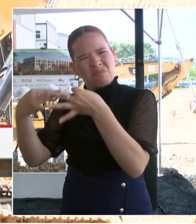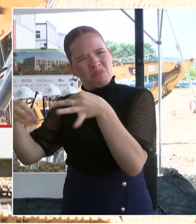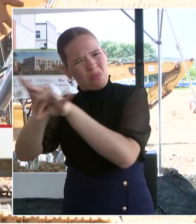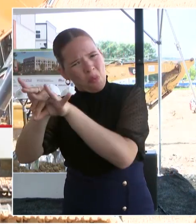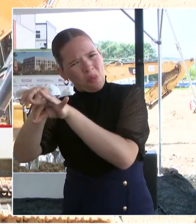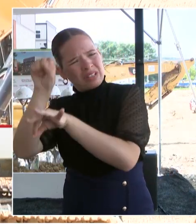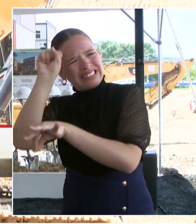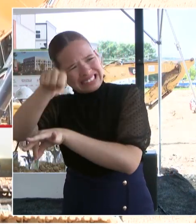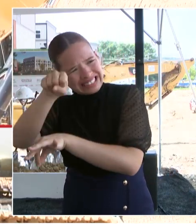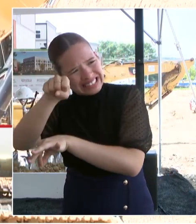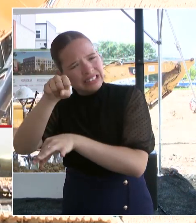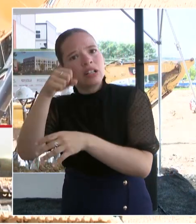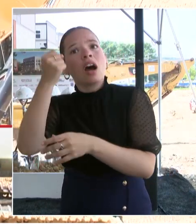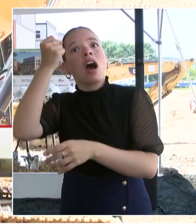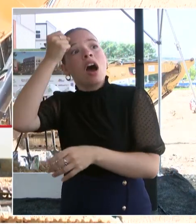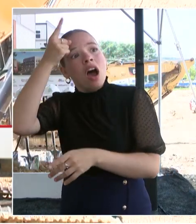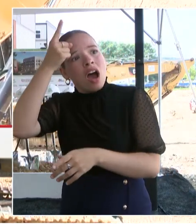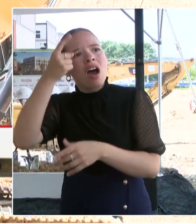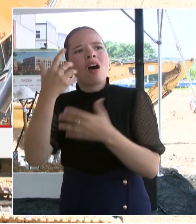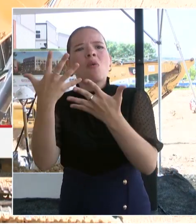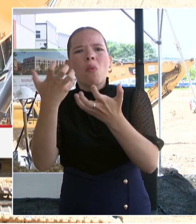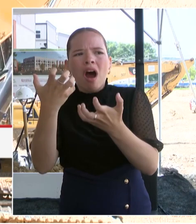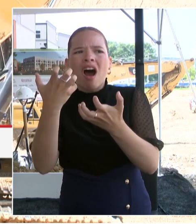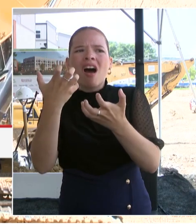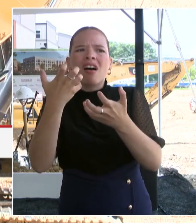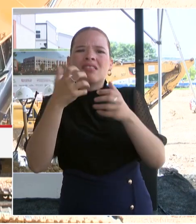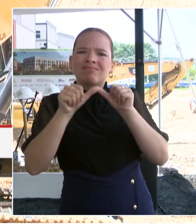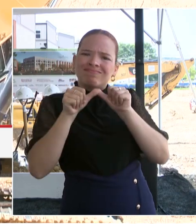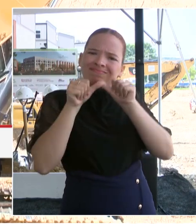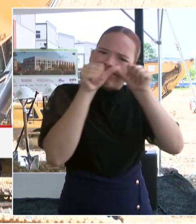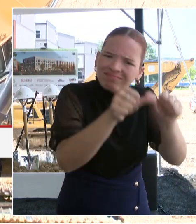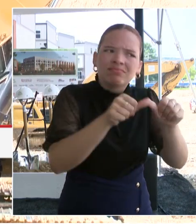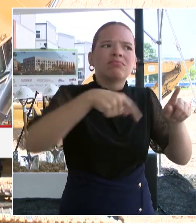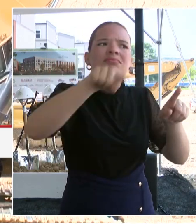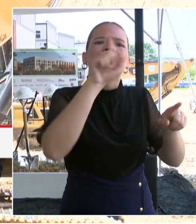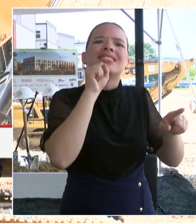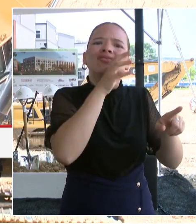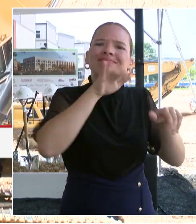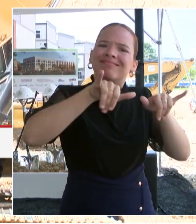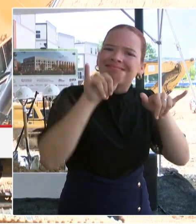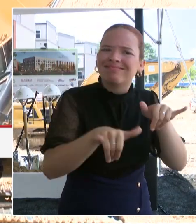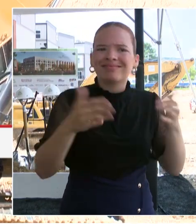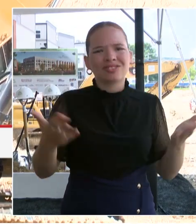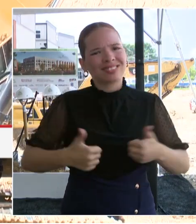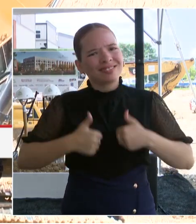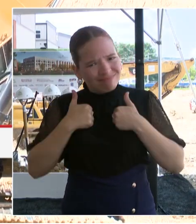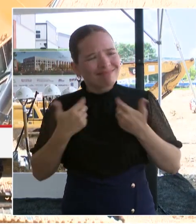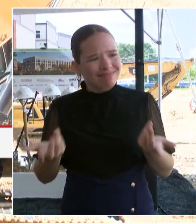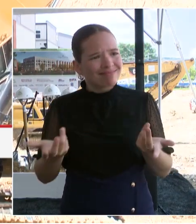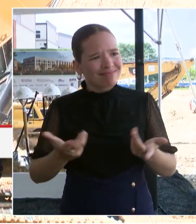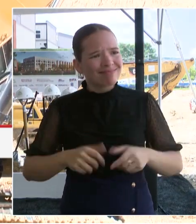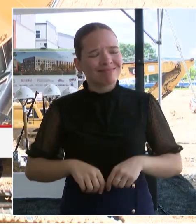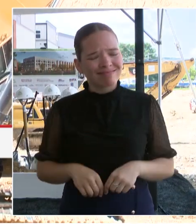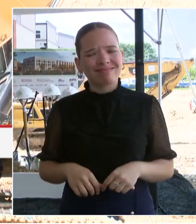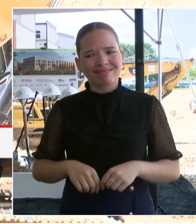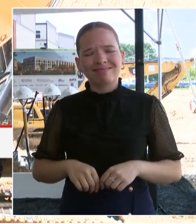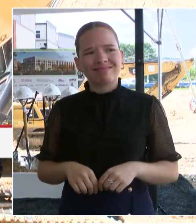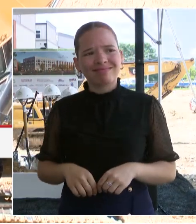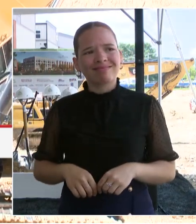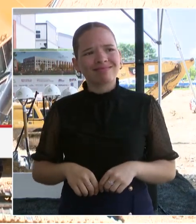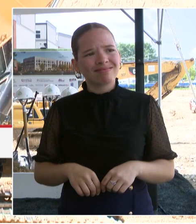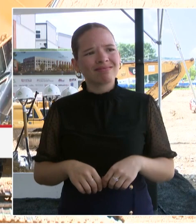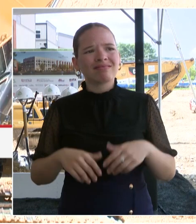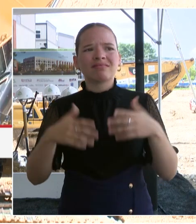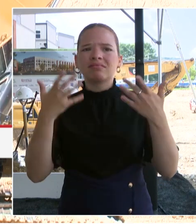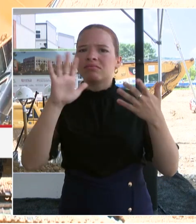entire lives, our seniors. And this project just hits so many of those things that are important to the